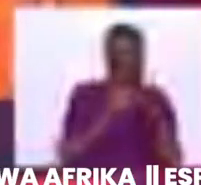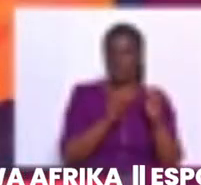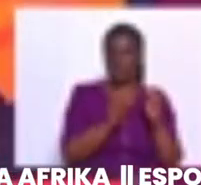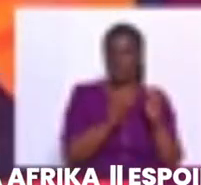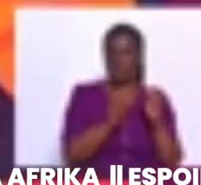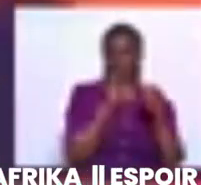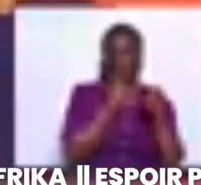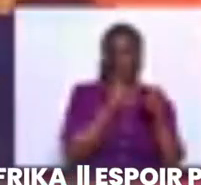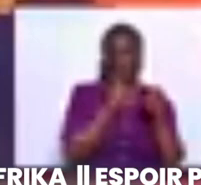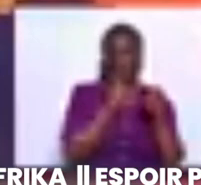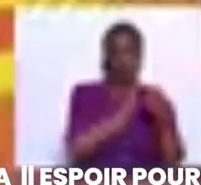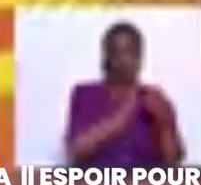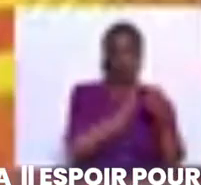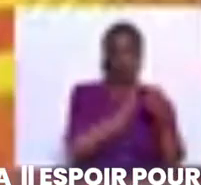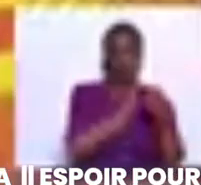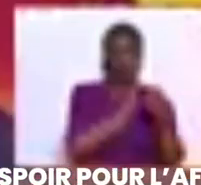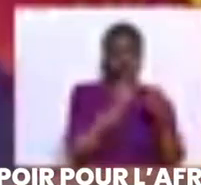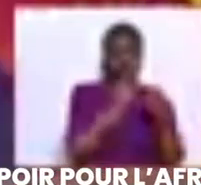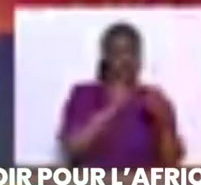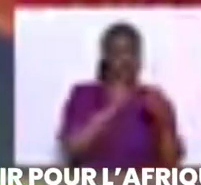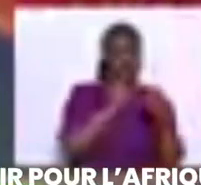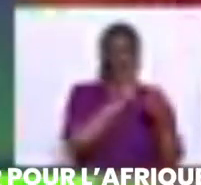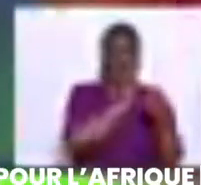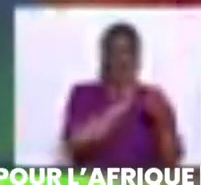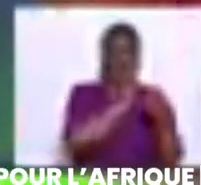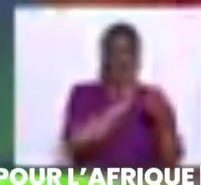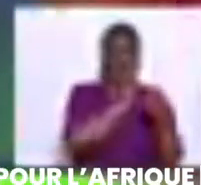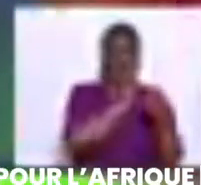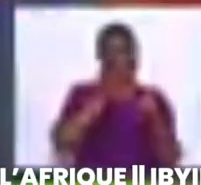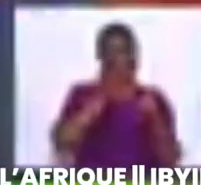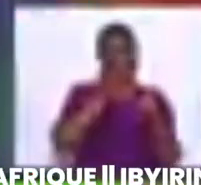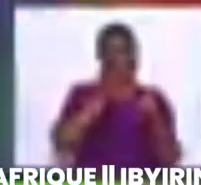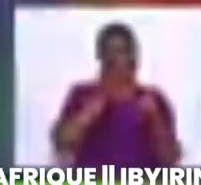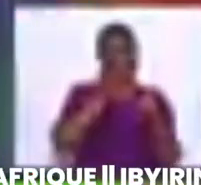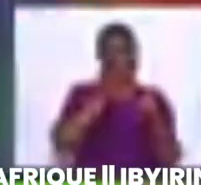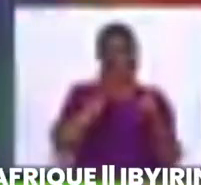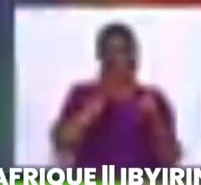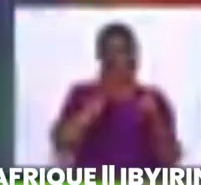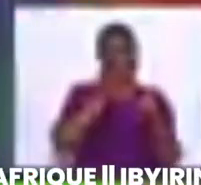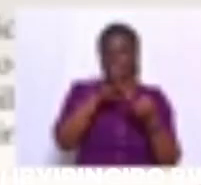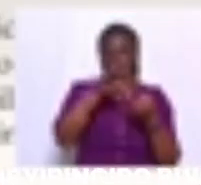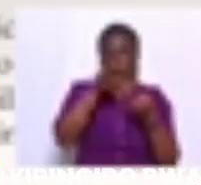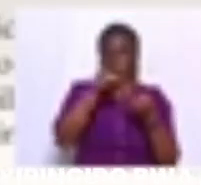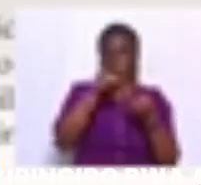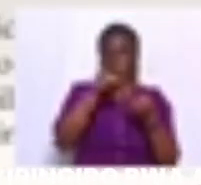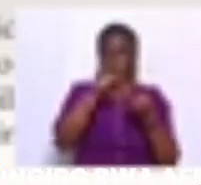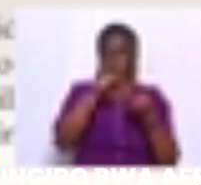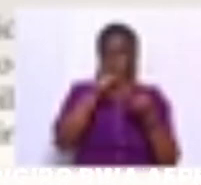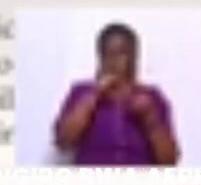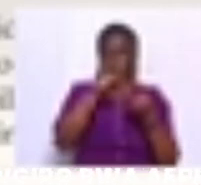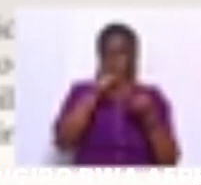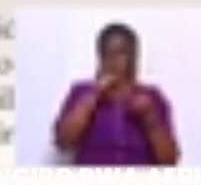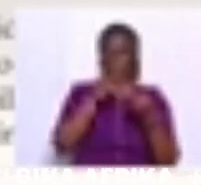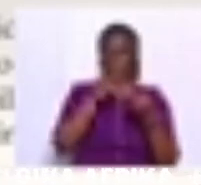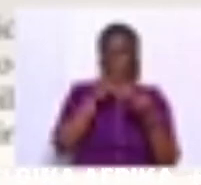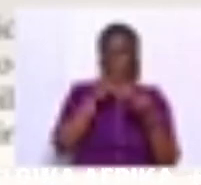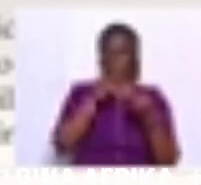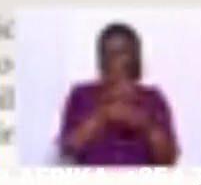Isaiah? Isaiah said to him, look, take a lump of figs.